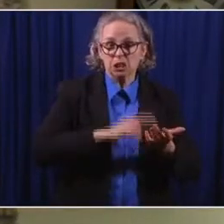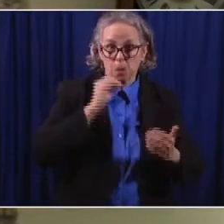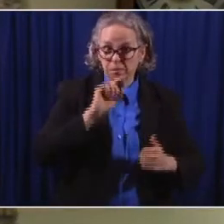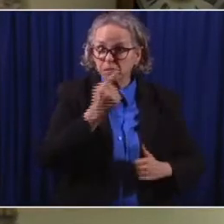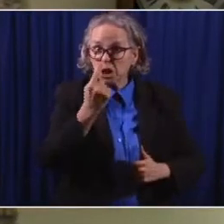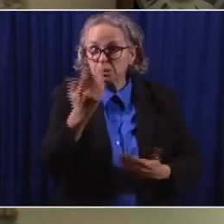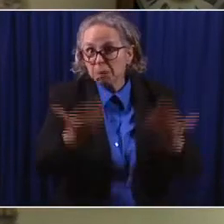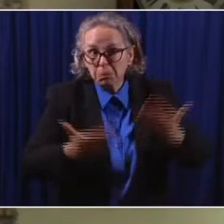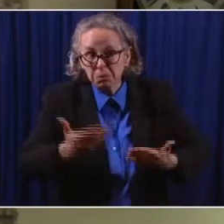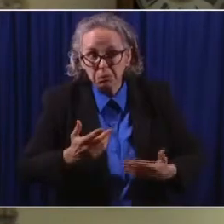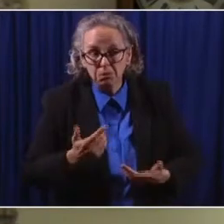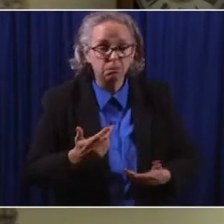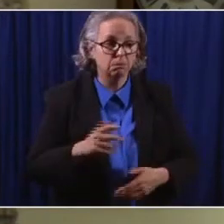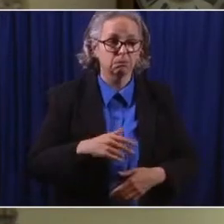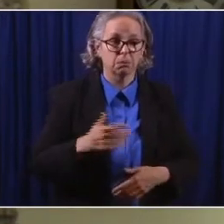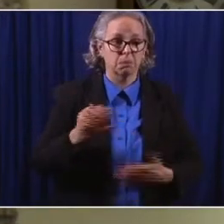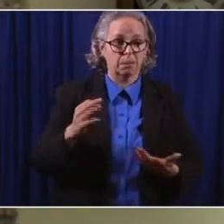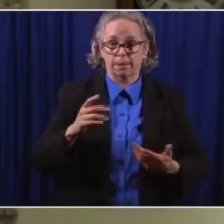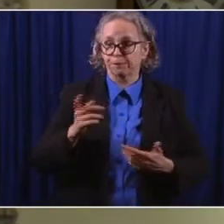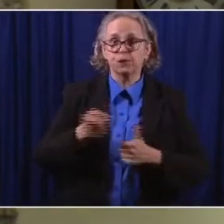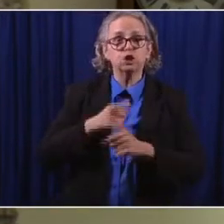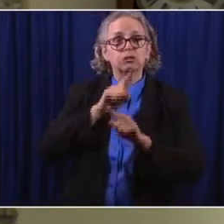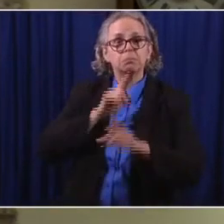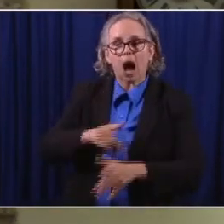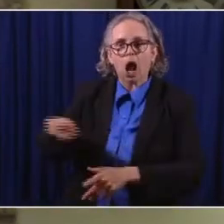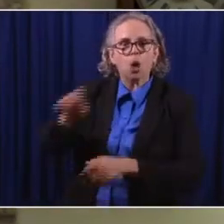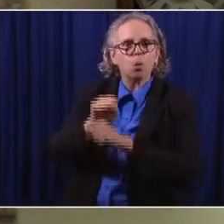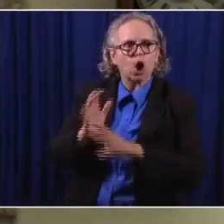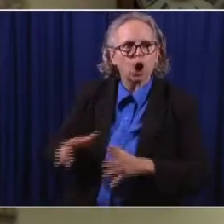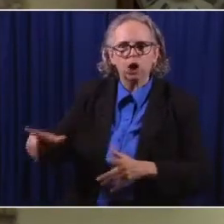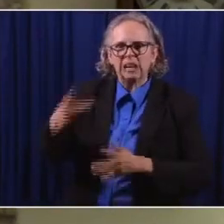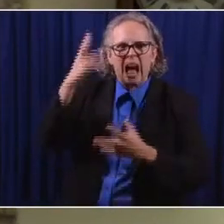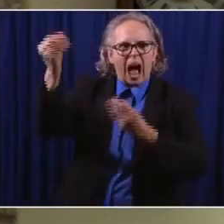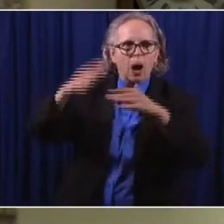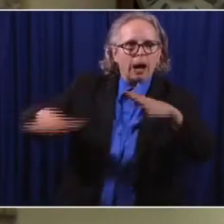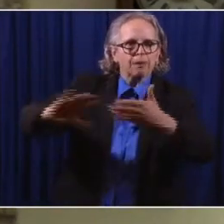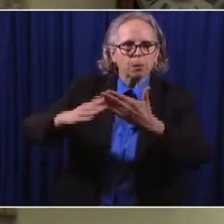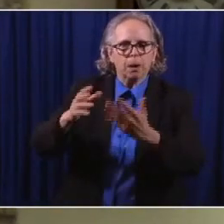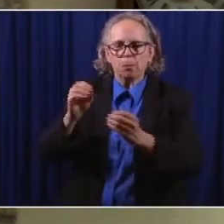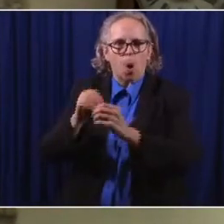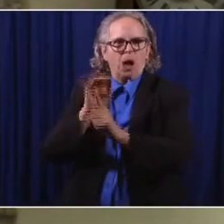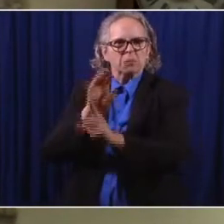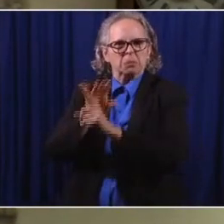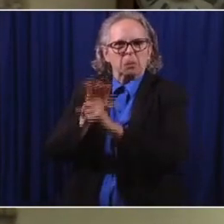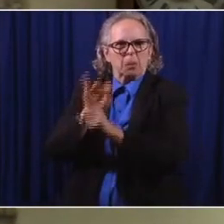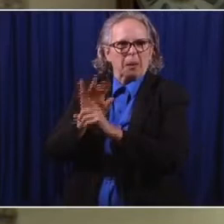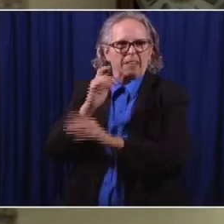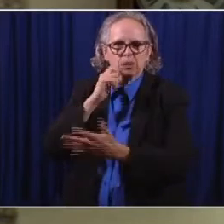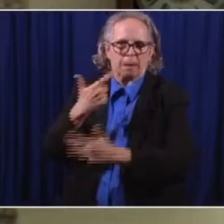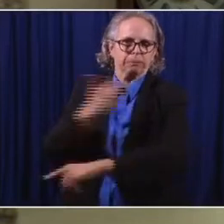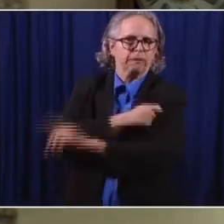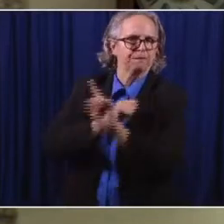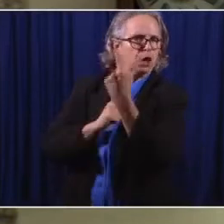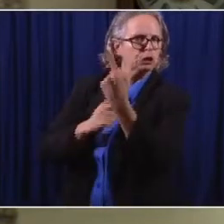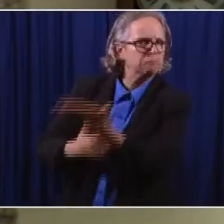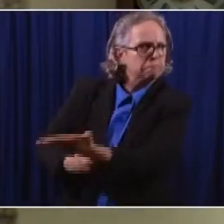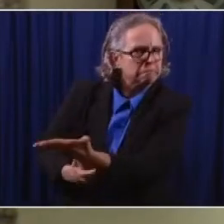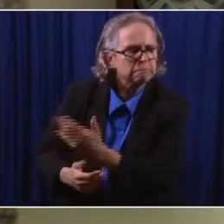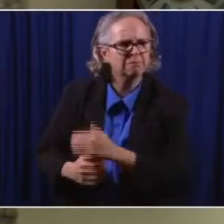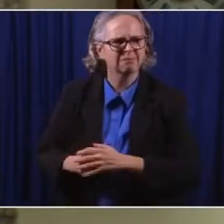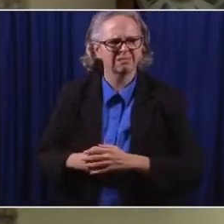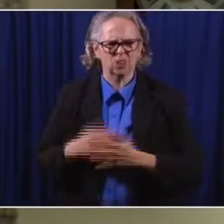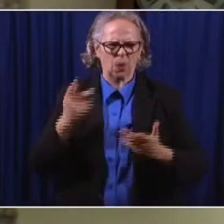want to forget our first responders who are out there every day and people who are in the front line. So those would be two kind of